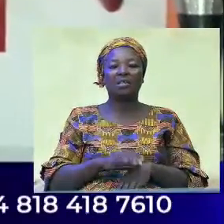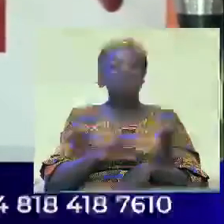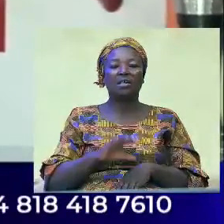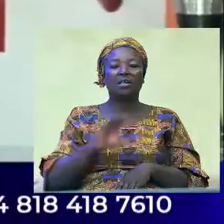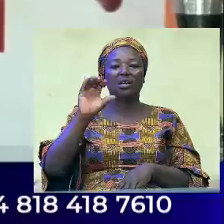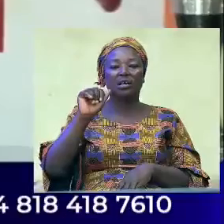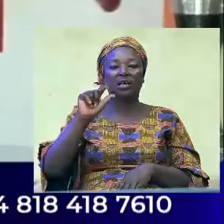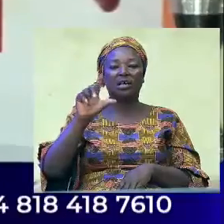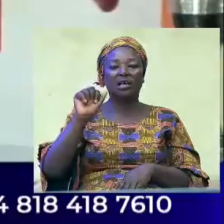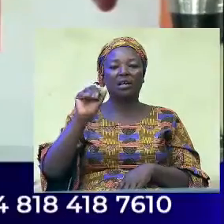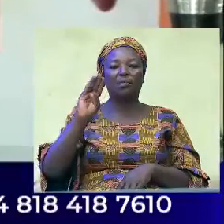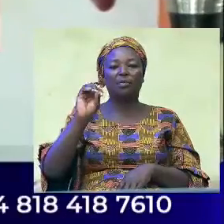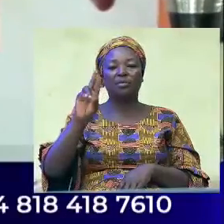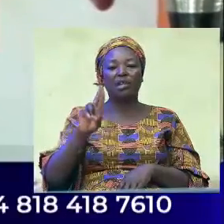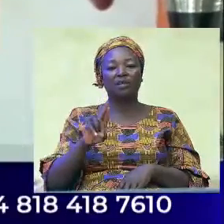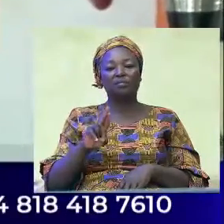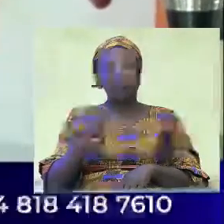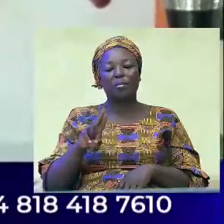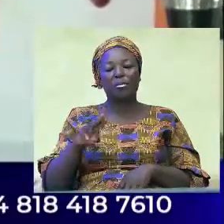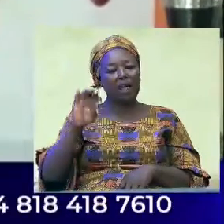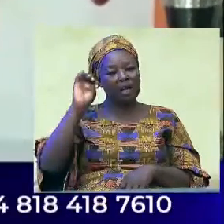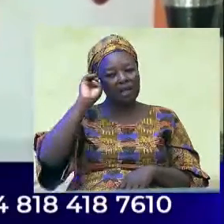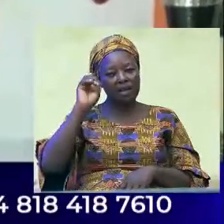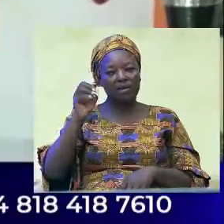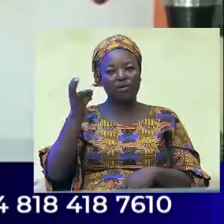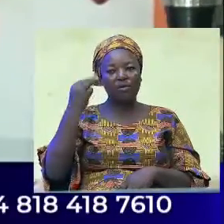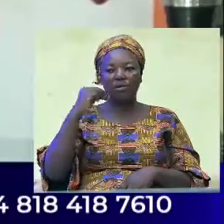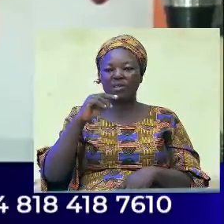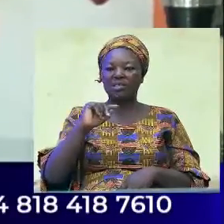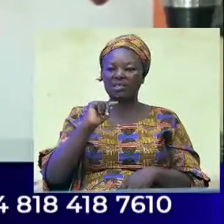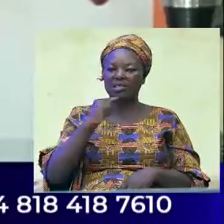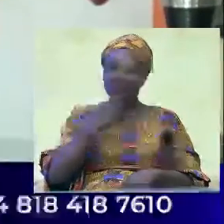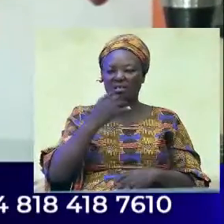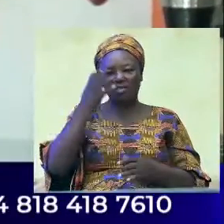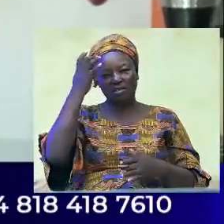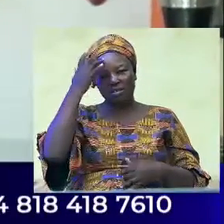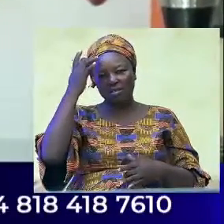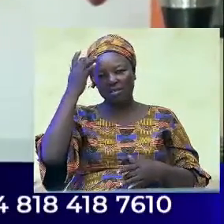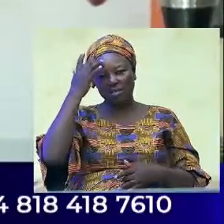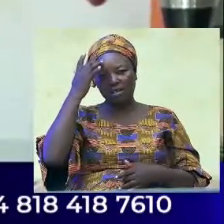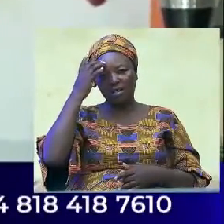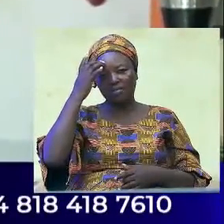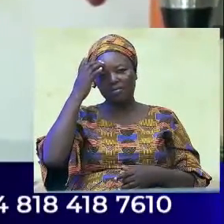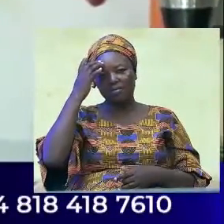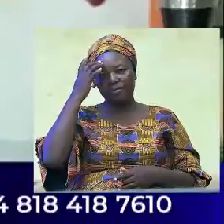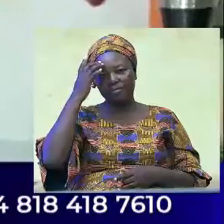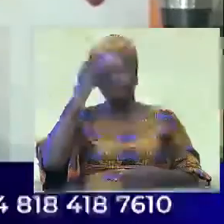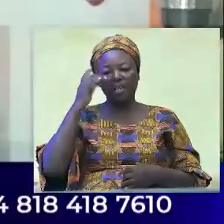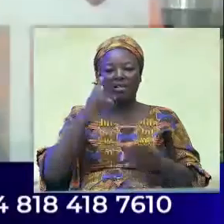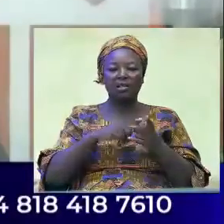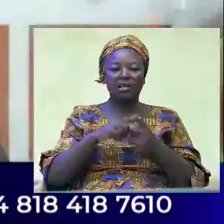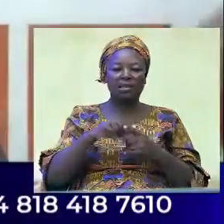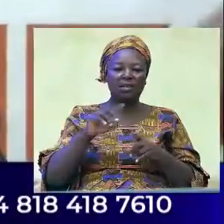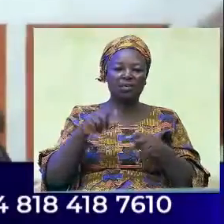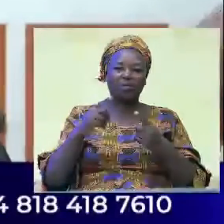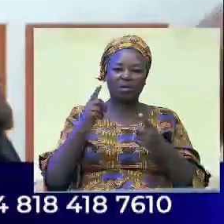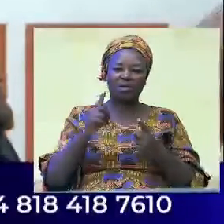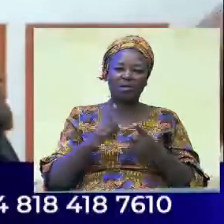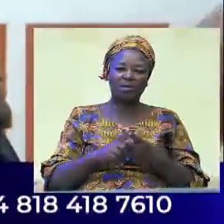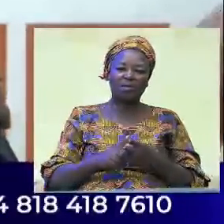and wonders for the needy. I was terribly sick. I went to